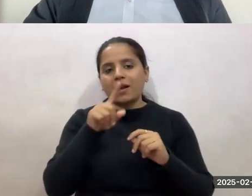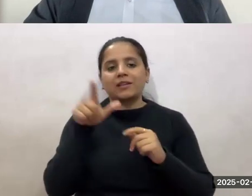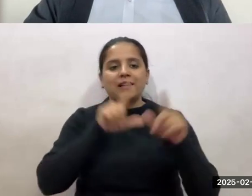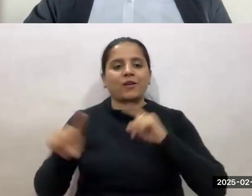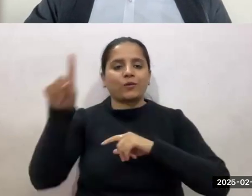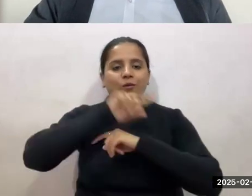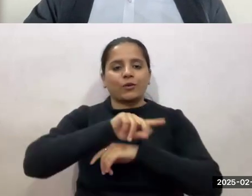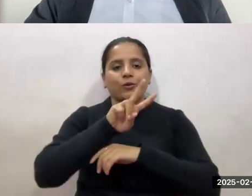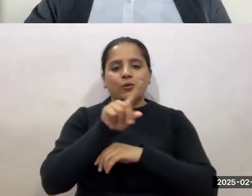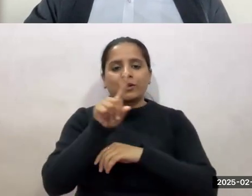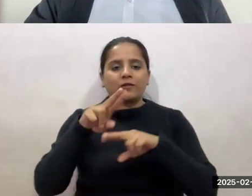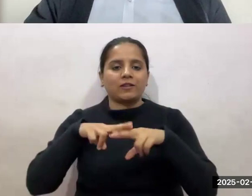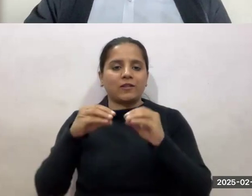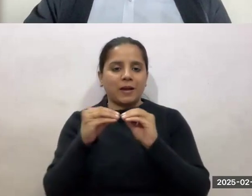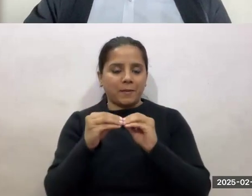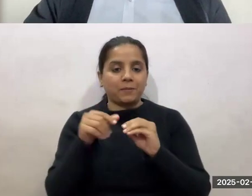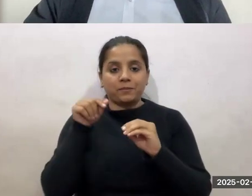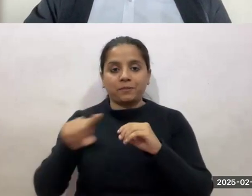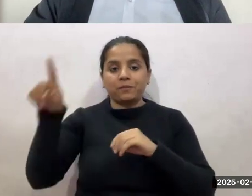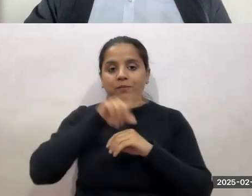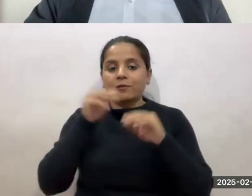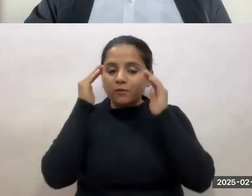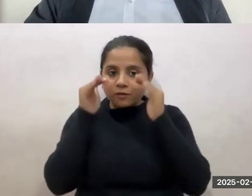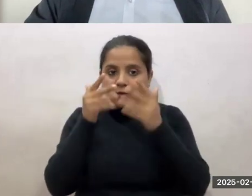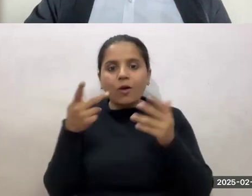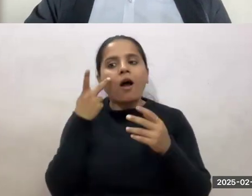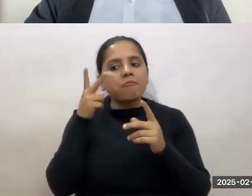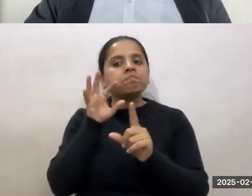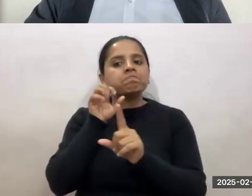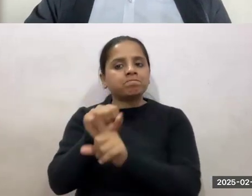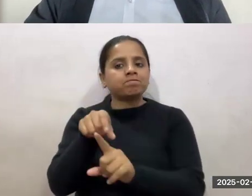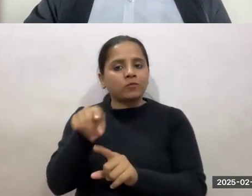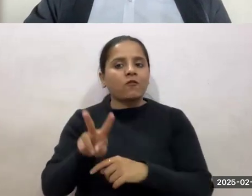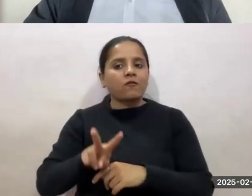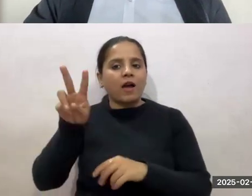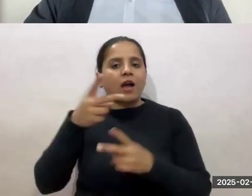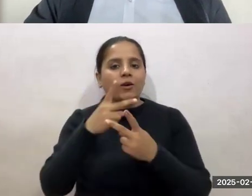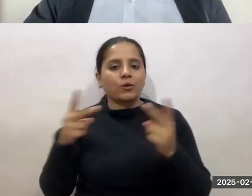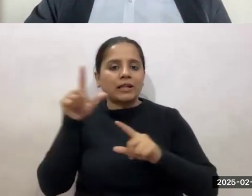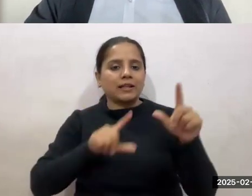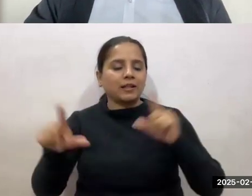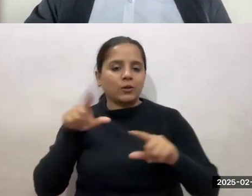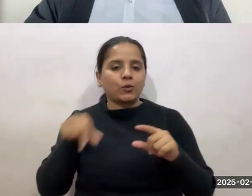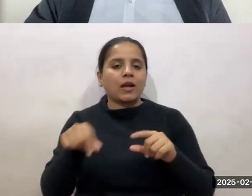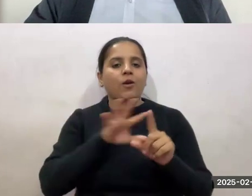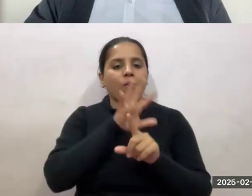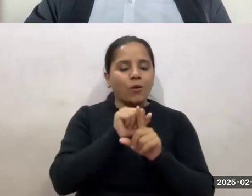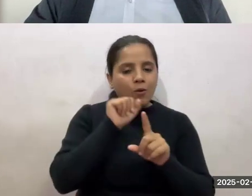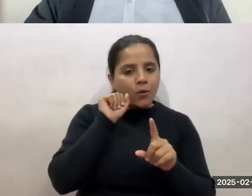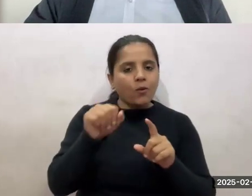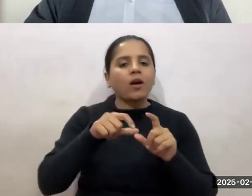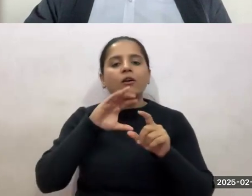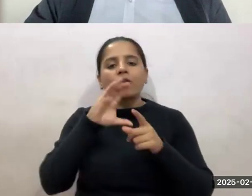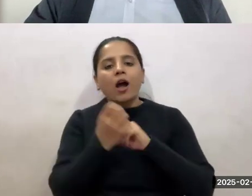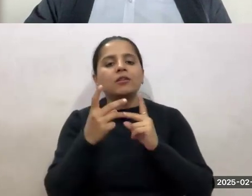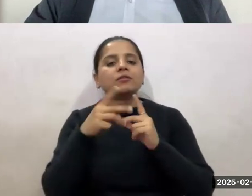on 21st February, a day dedicated to recognizing and valuing the multilingual nature and cultural diversity of